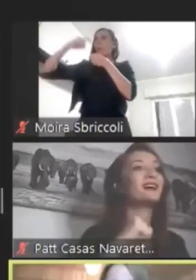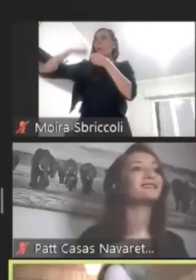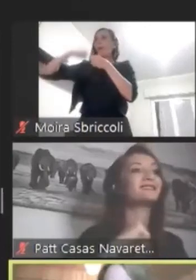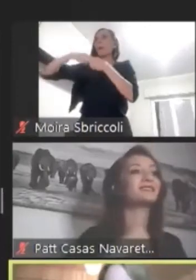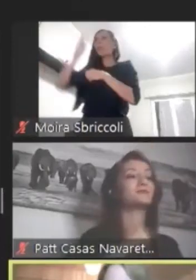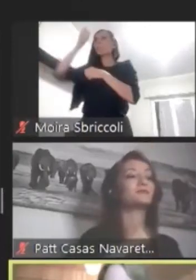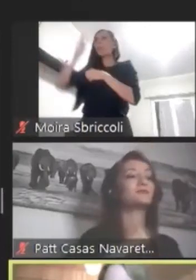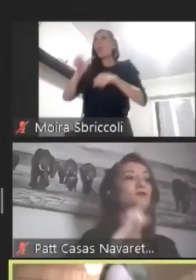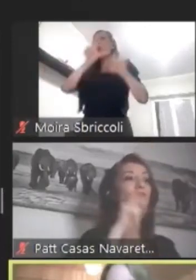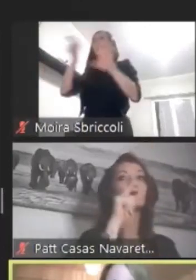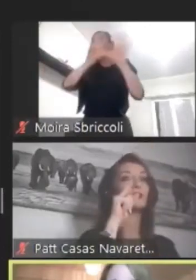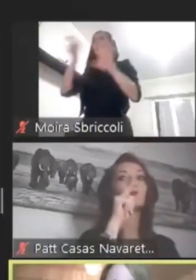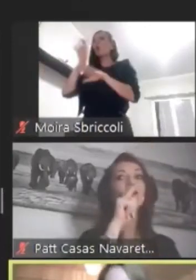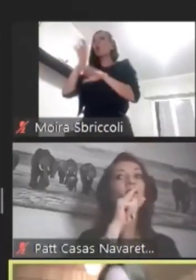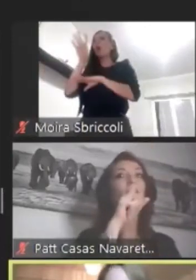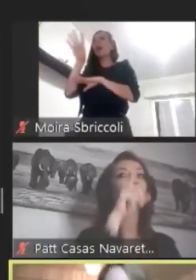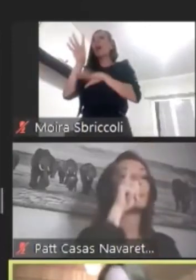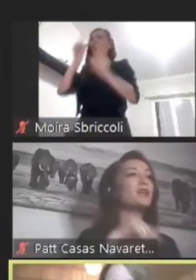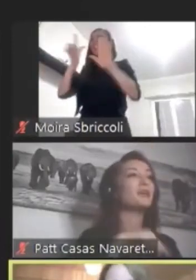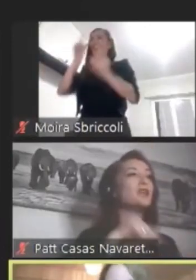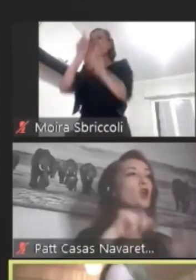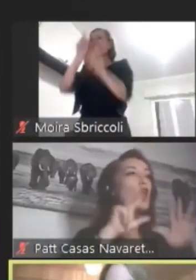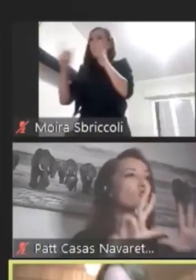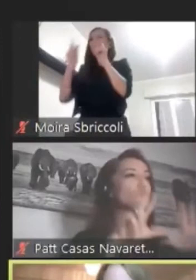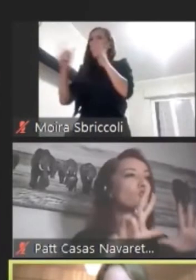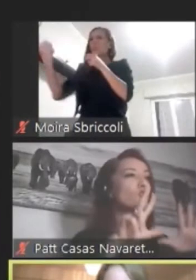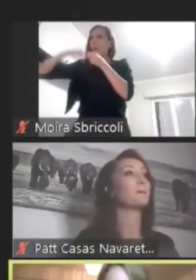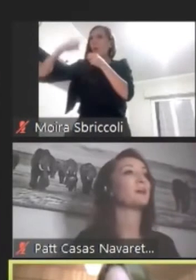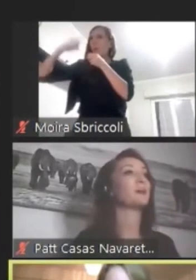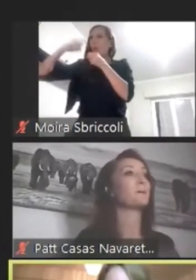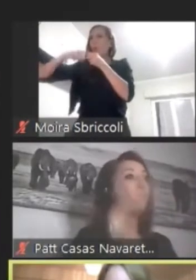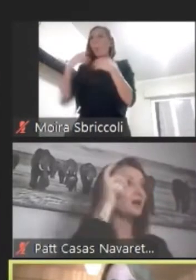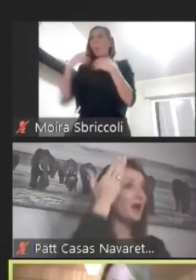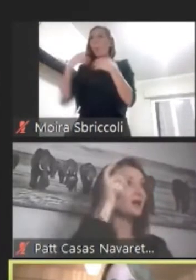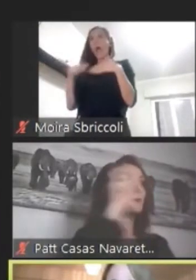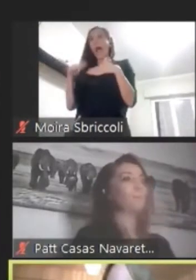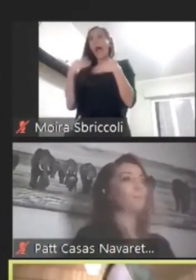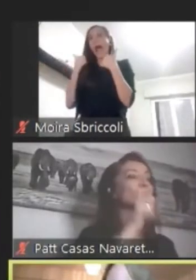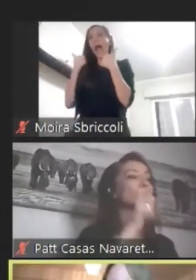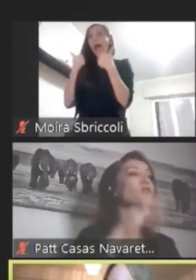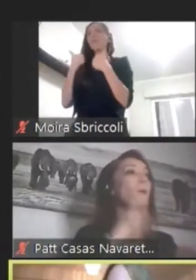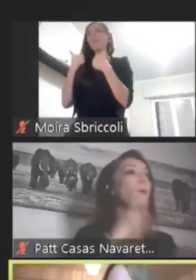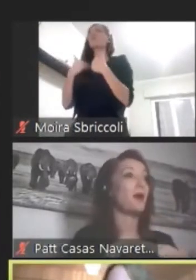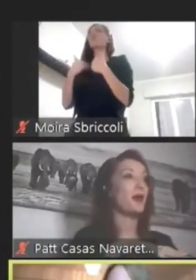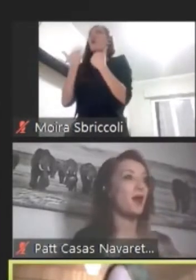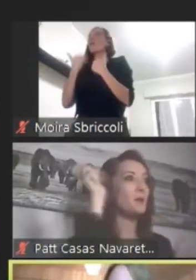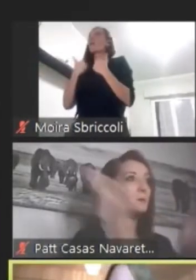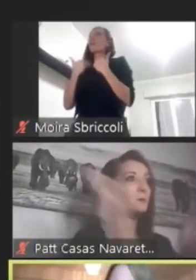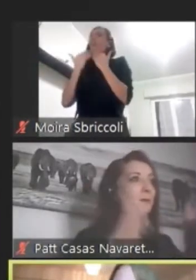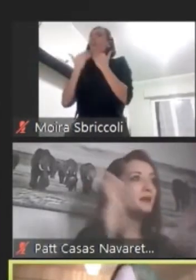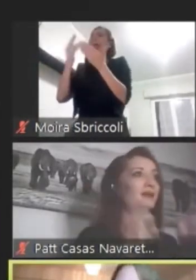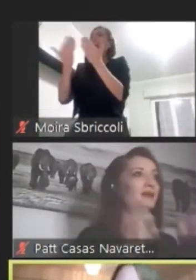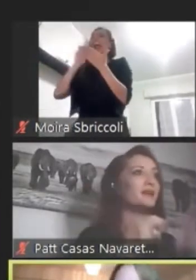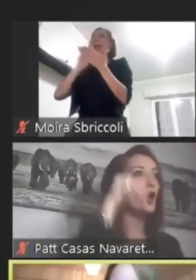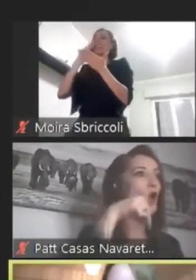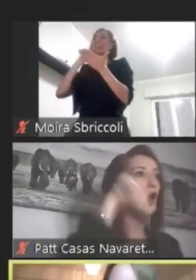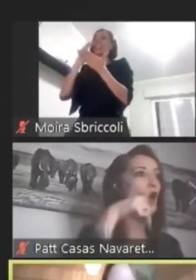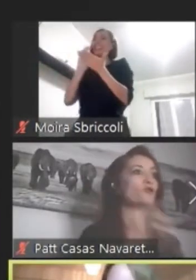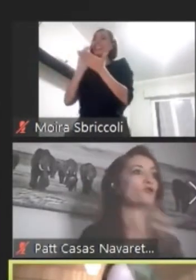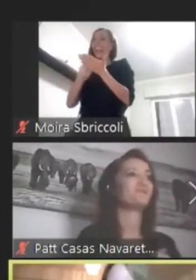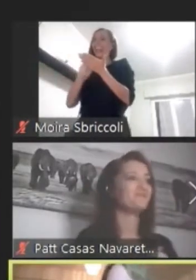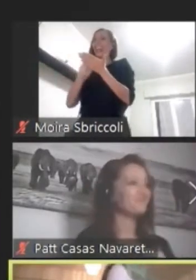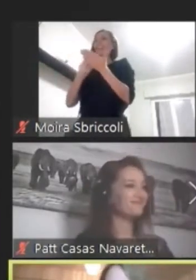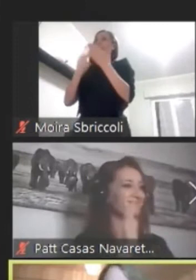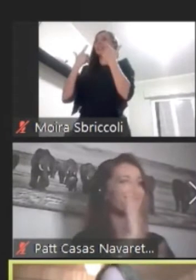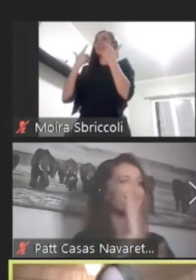Now, I'm going to start, first of all, by thanking my interpreters because I sometimes forget at the end